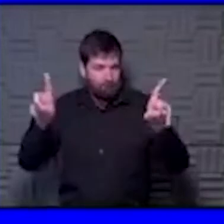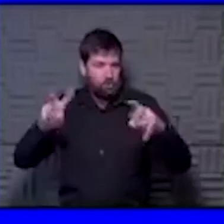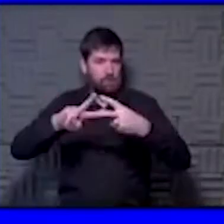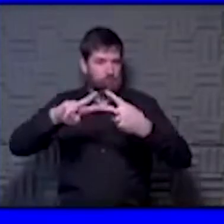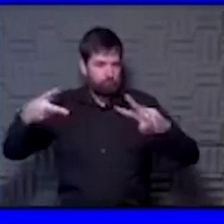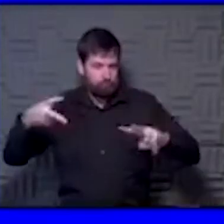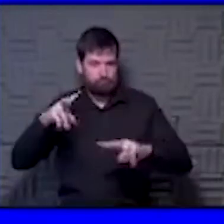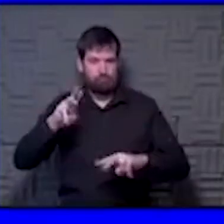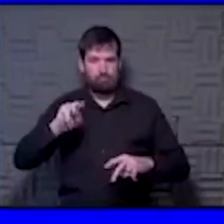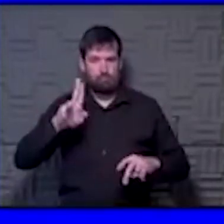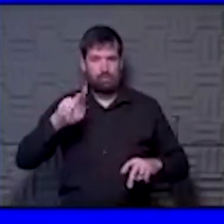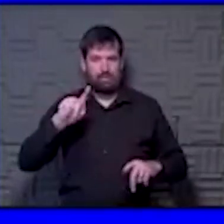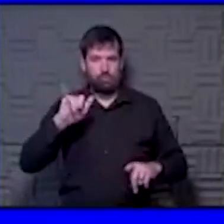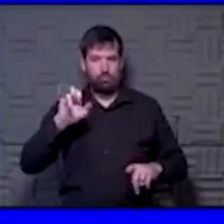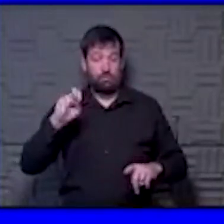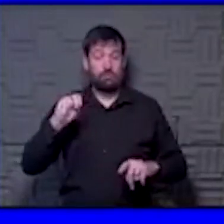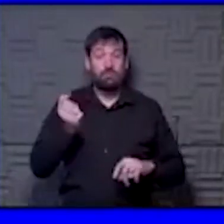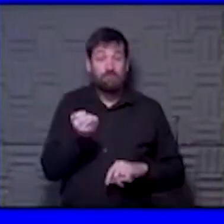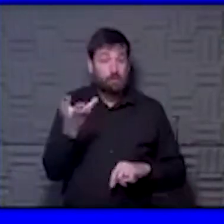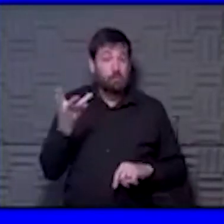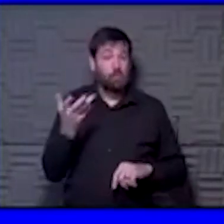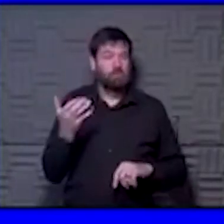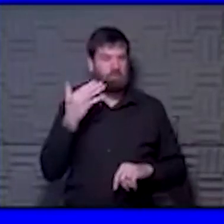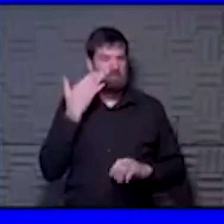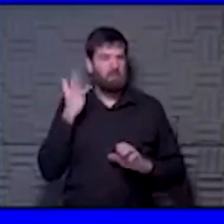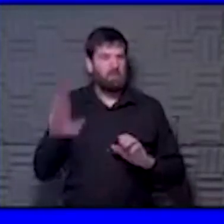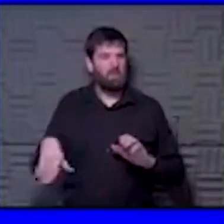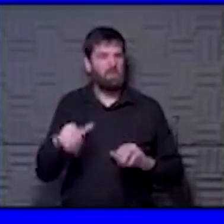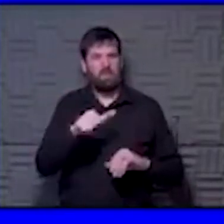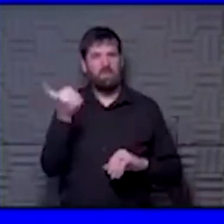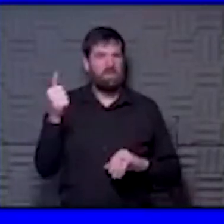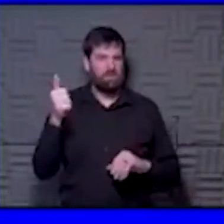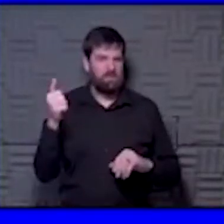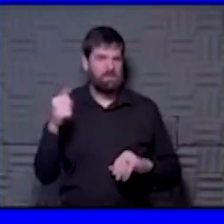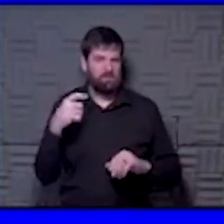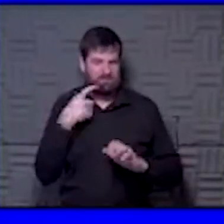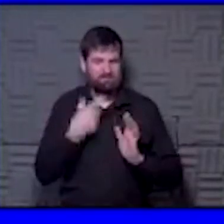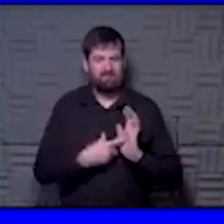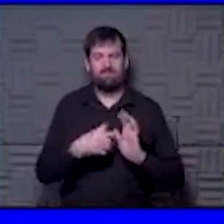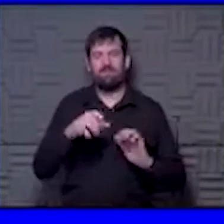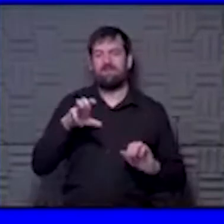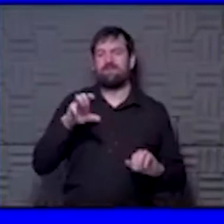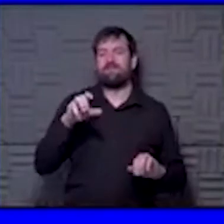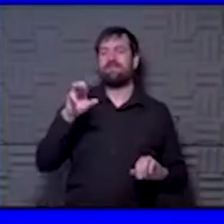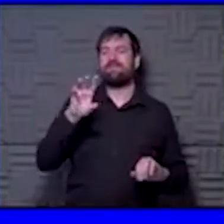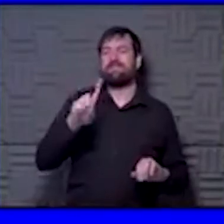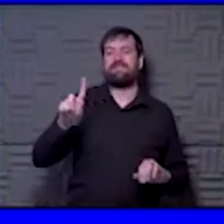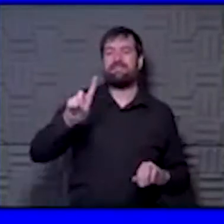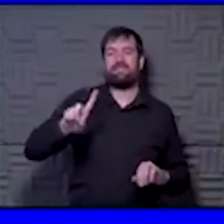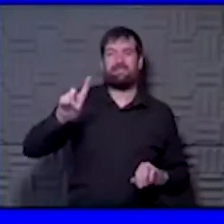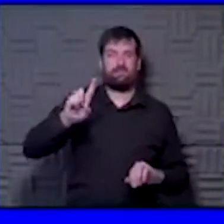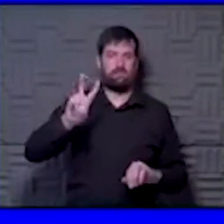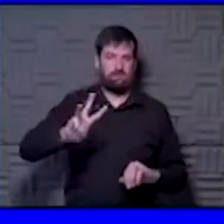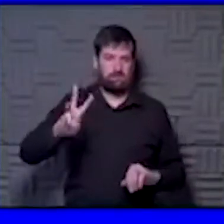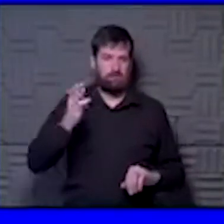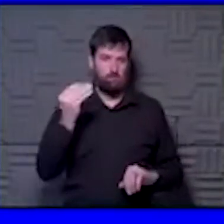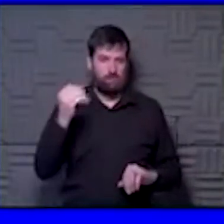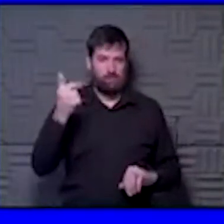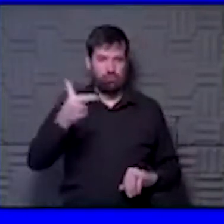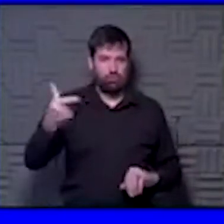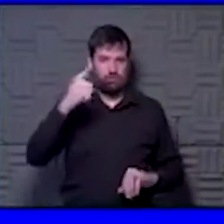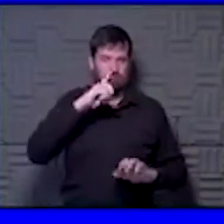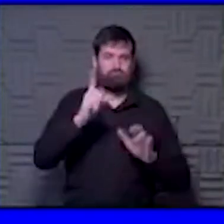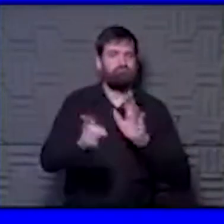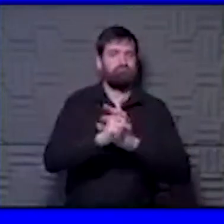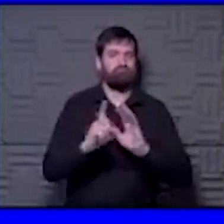well, and a couple in particular. And we knew that with the other variant that we had seen, the D614G, that had kind of cropped up and